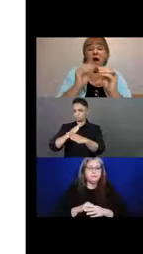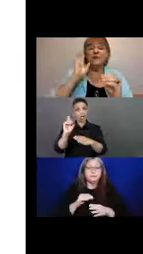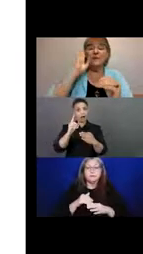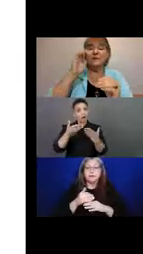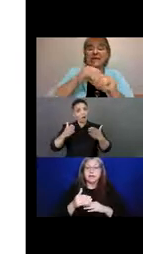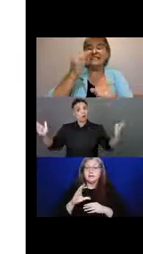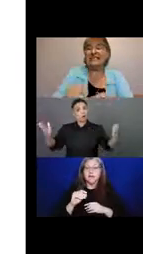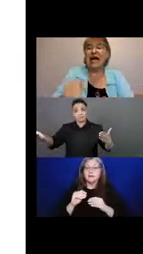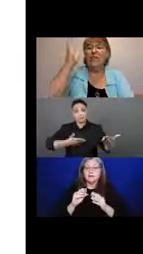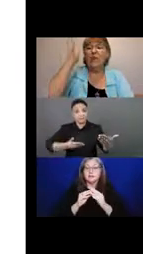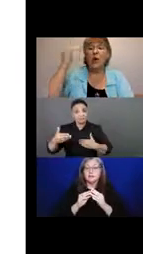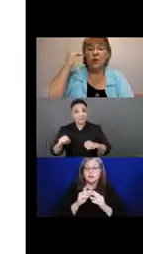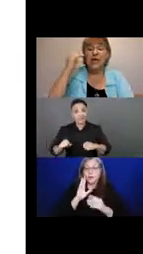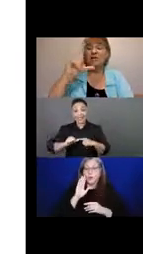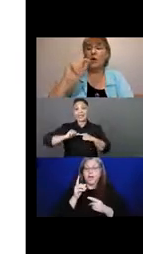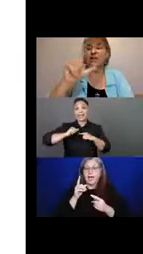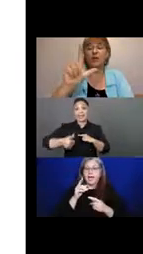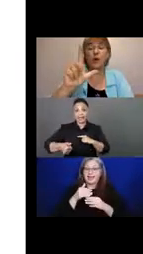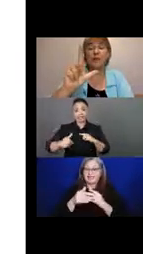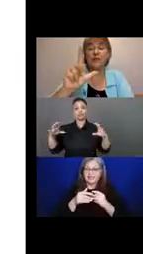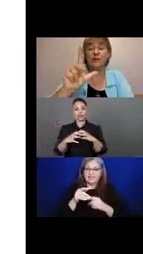CODA conference will be in South Korea